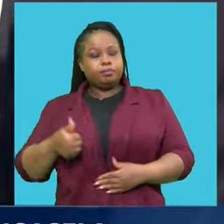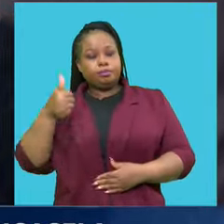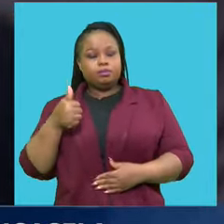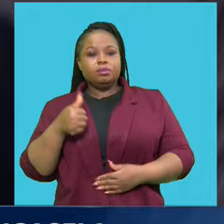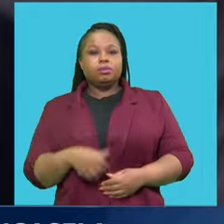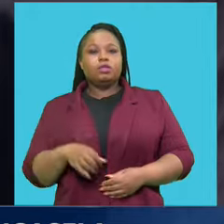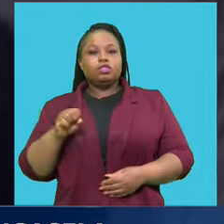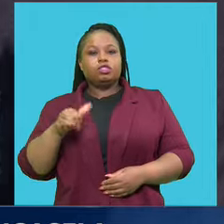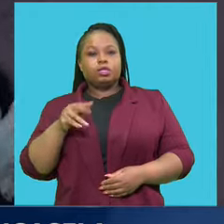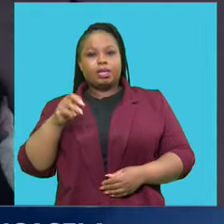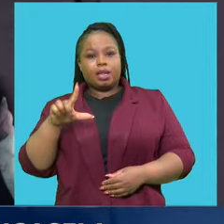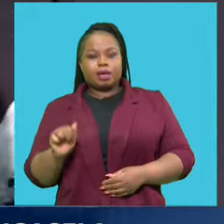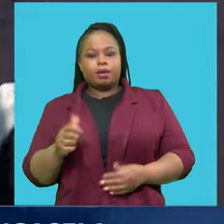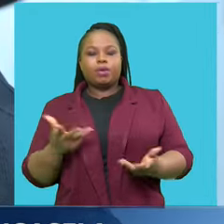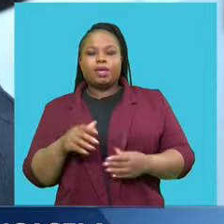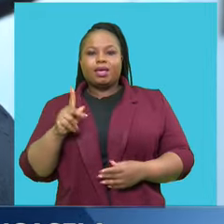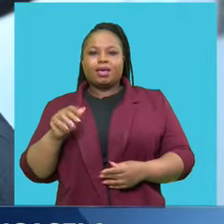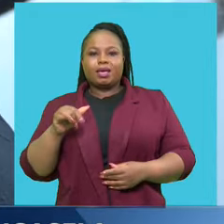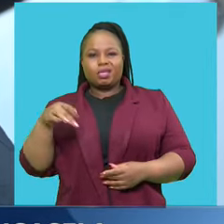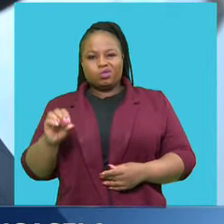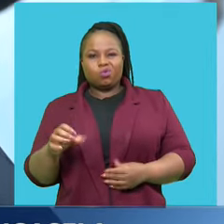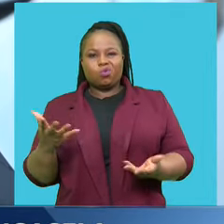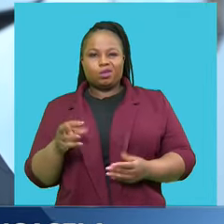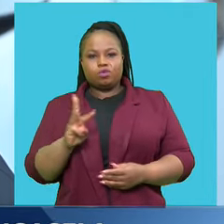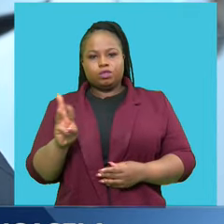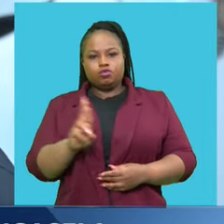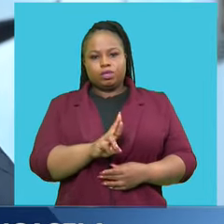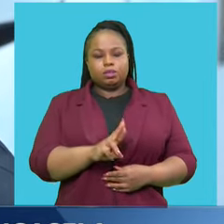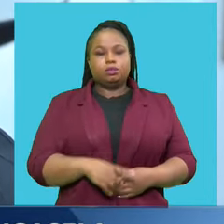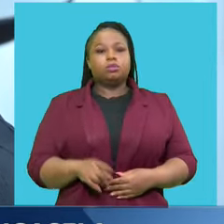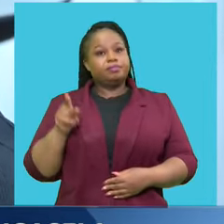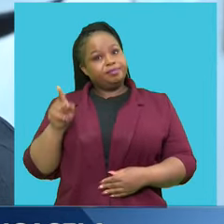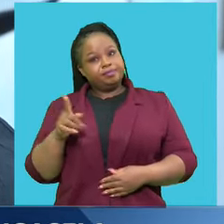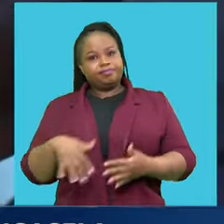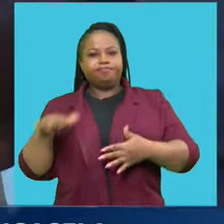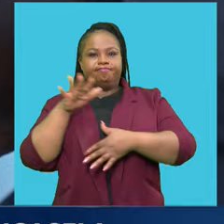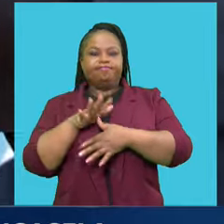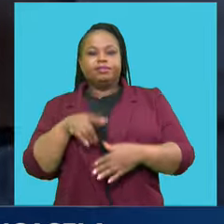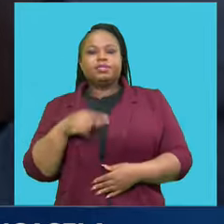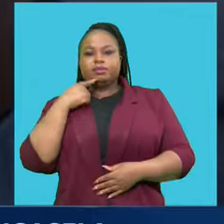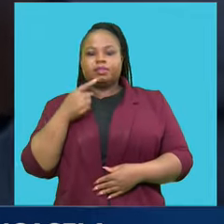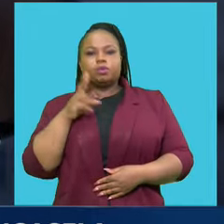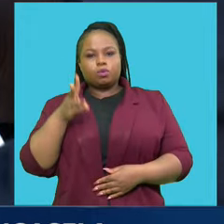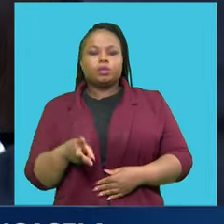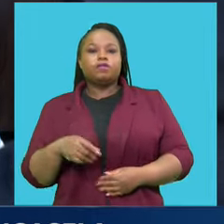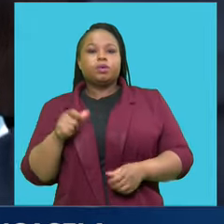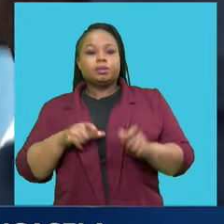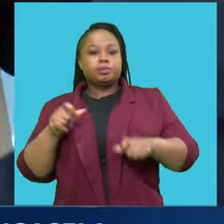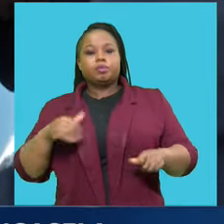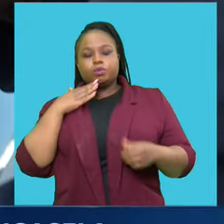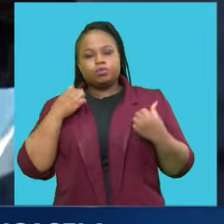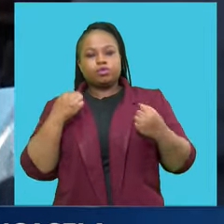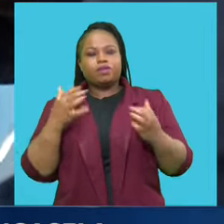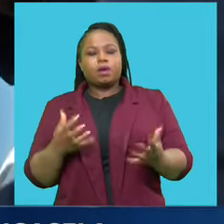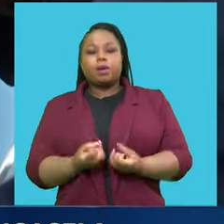i-Operation Shanela eKagiso kwisithili saseWest Rand. Eli phulo liphembelele kubanjweni kwabarhanelwa